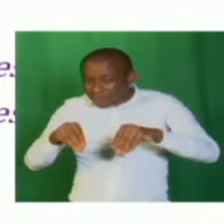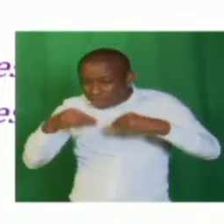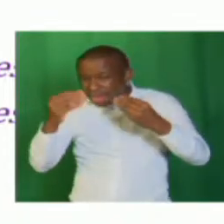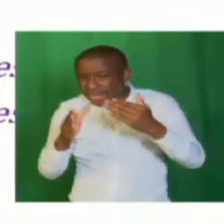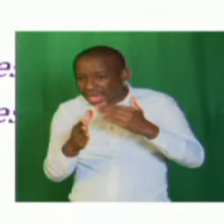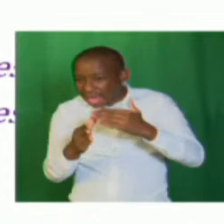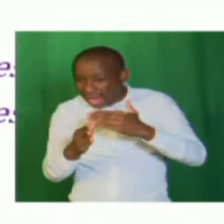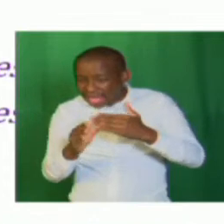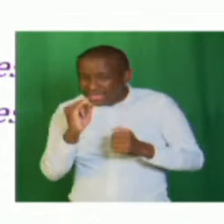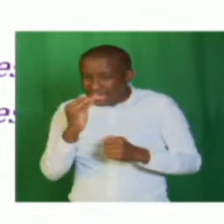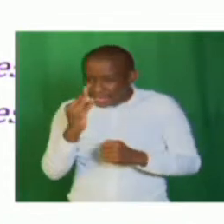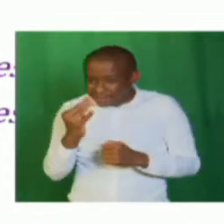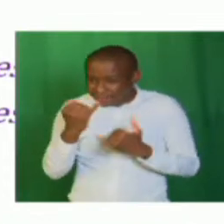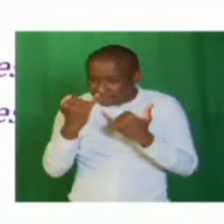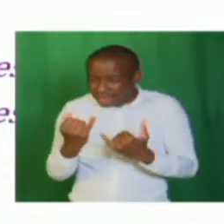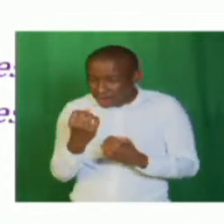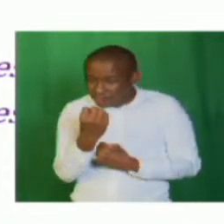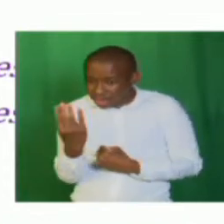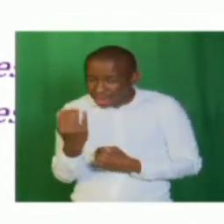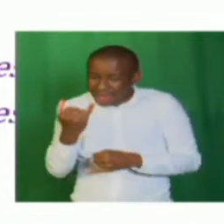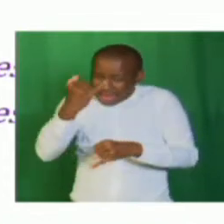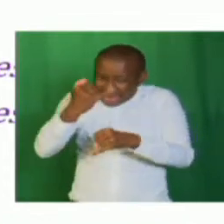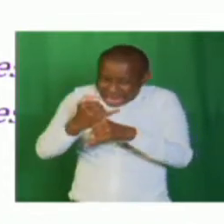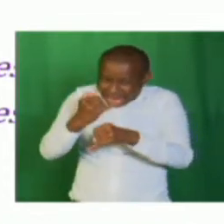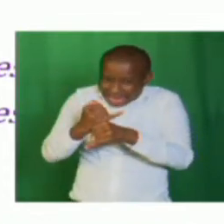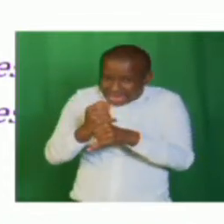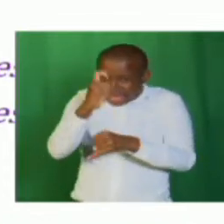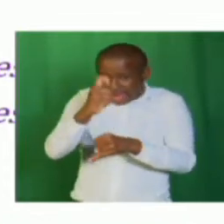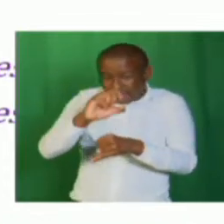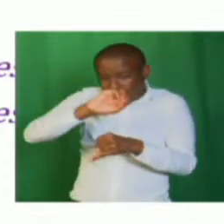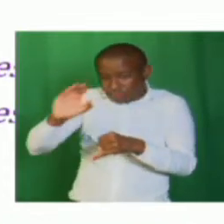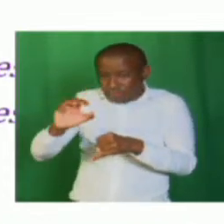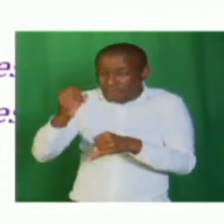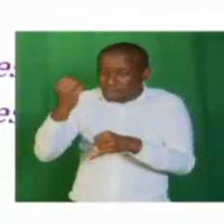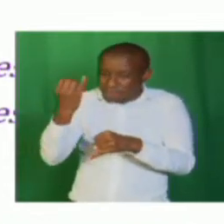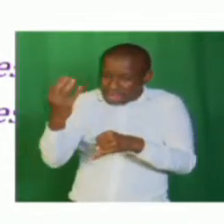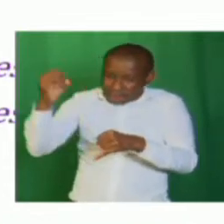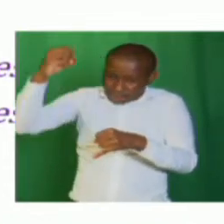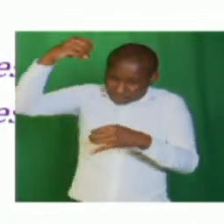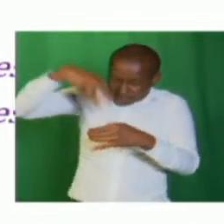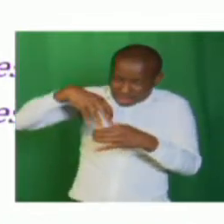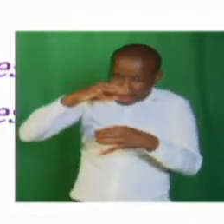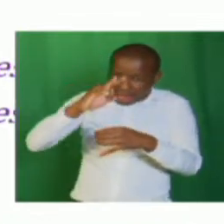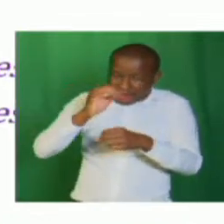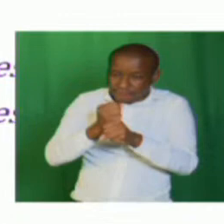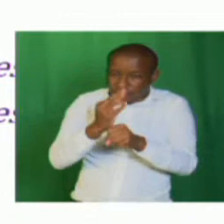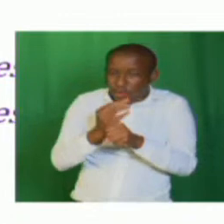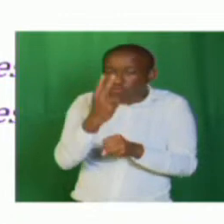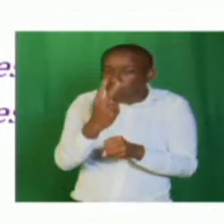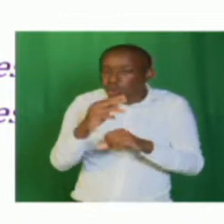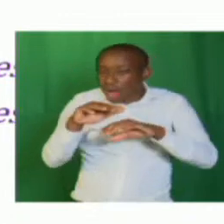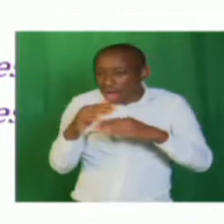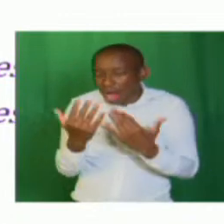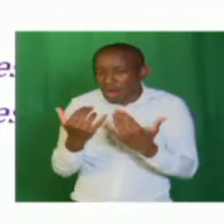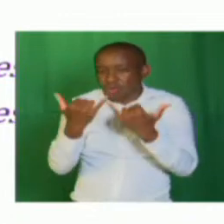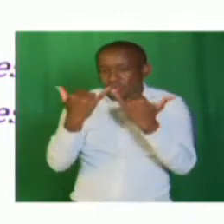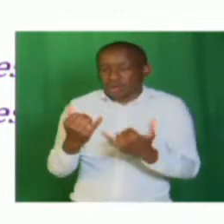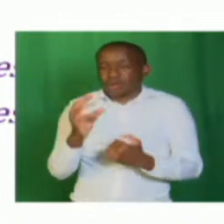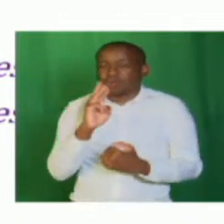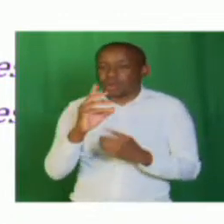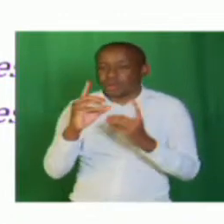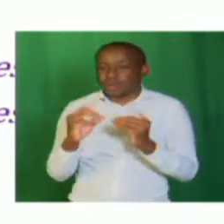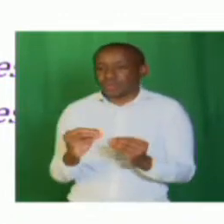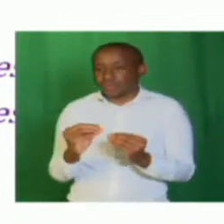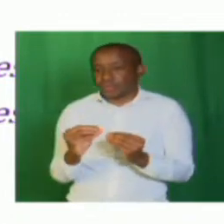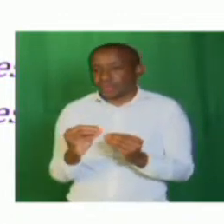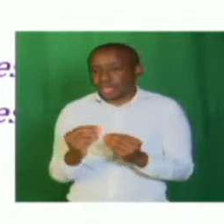the value is inside the brackets. Evaluate f of 2. We are still going to do this one. So here, it